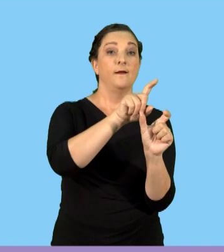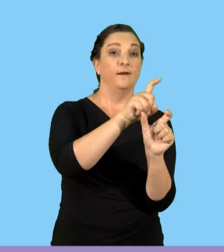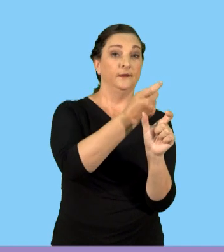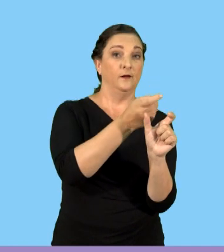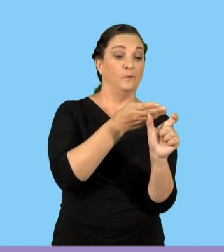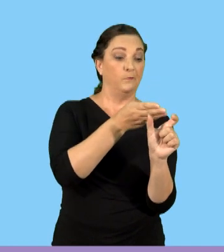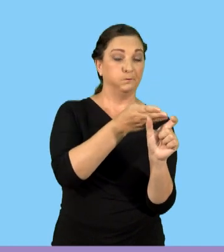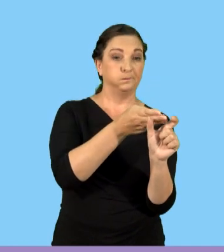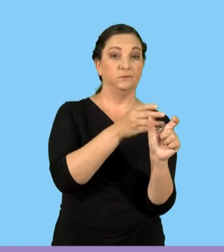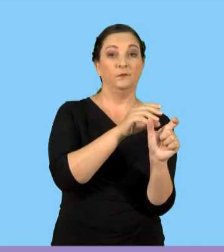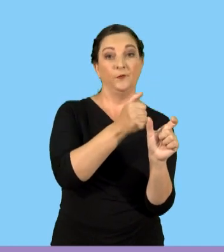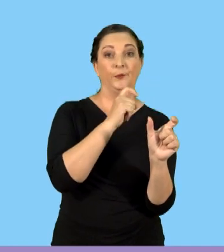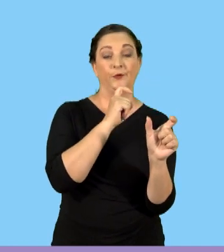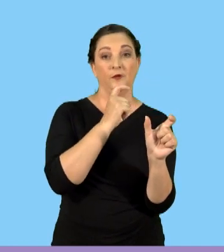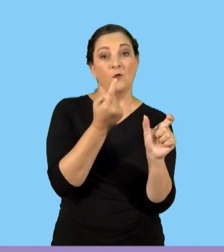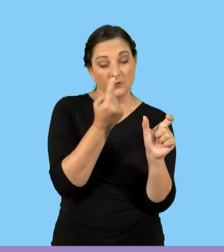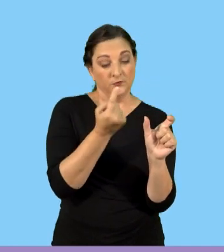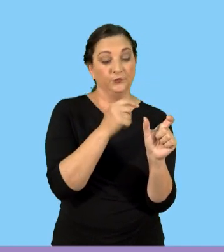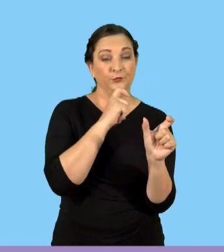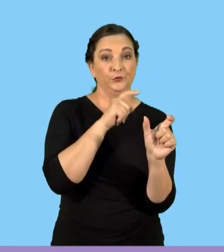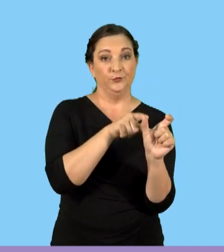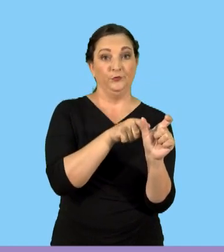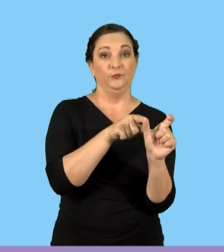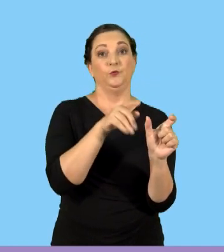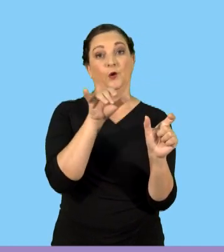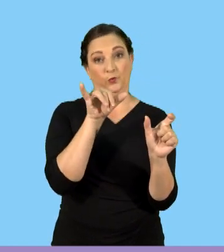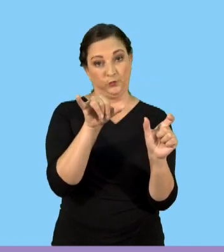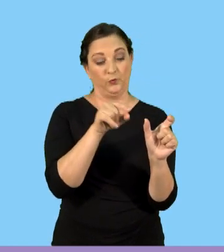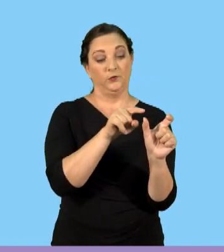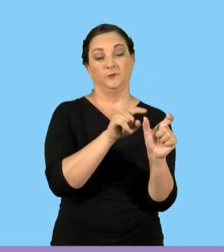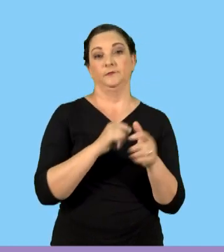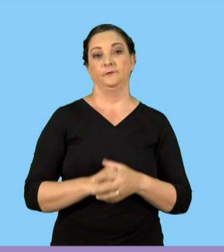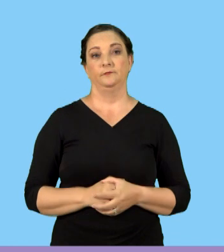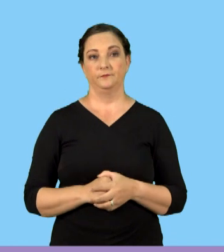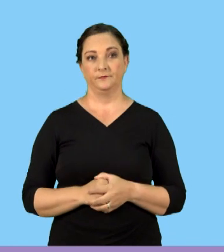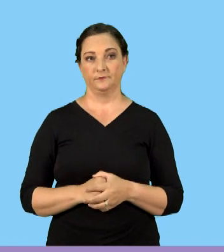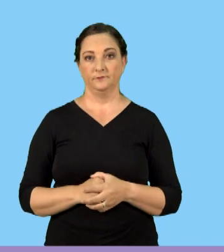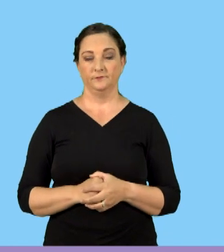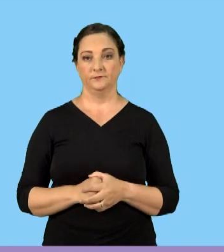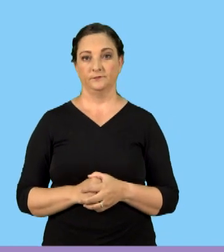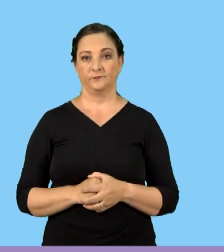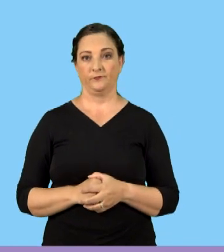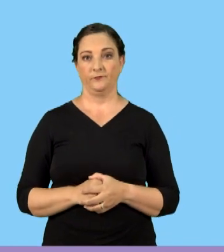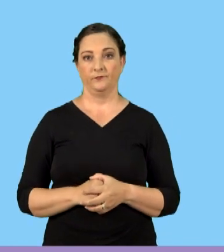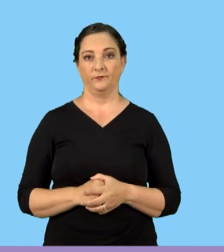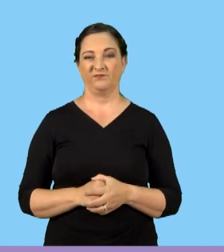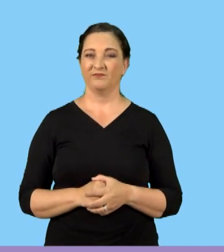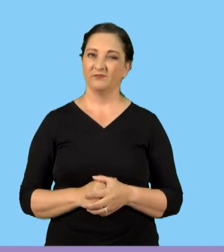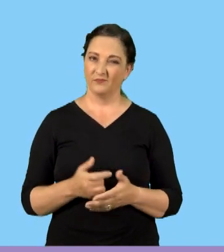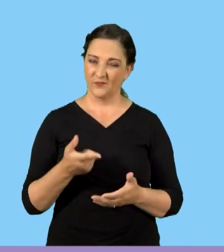coordinate. Then we looked at the x coordinate and we also looked at the y coordinate.